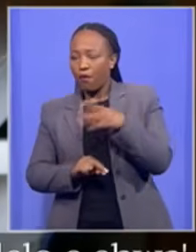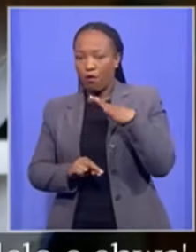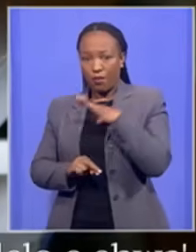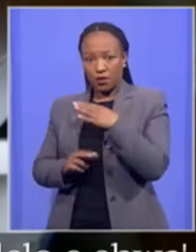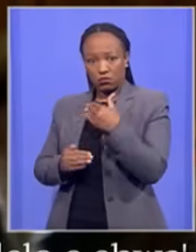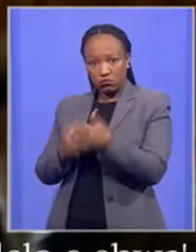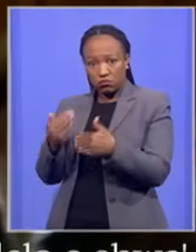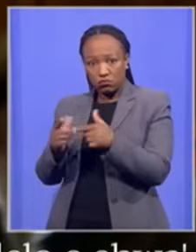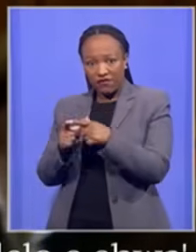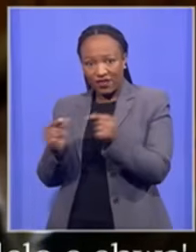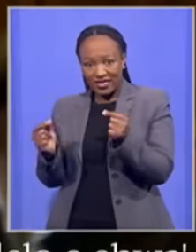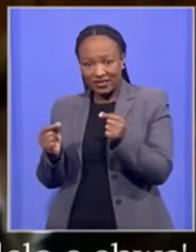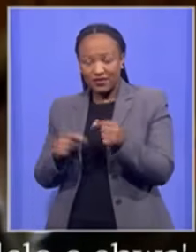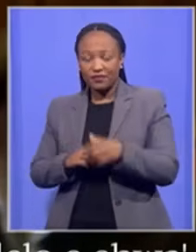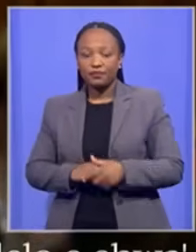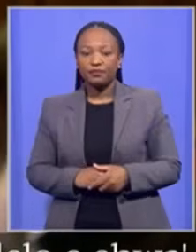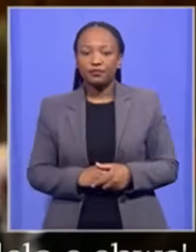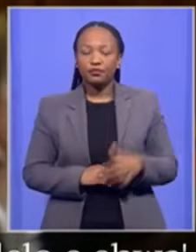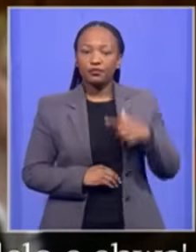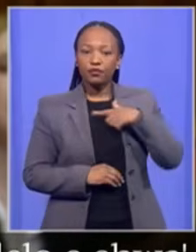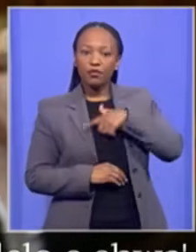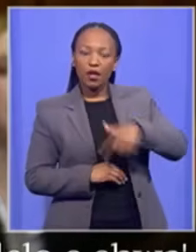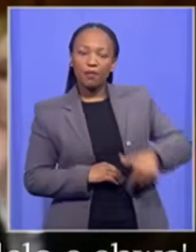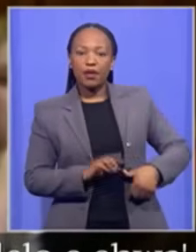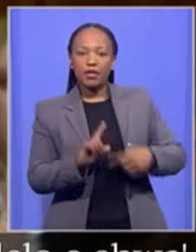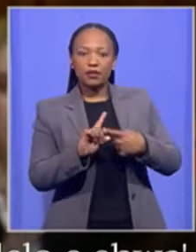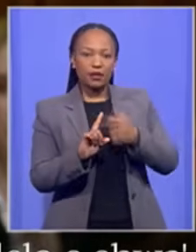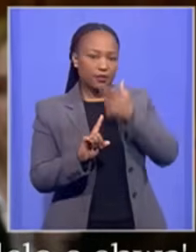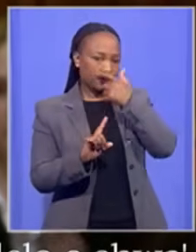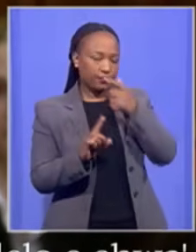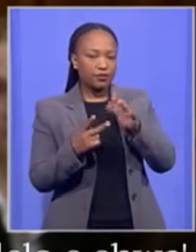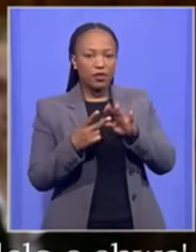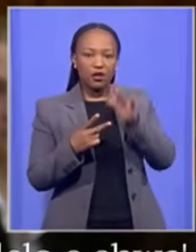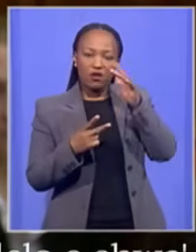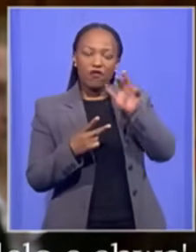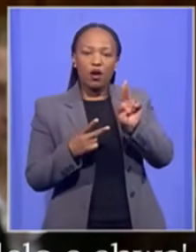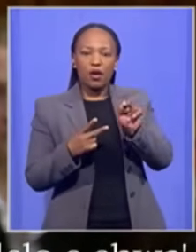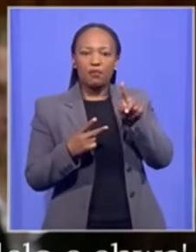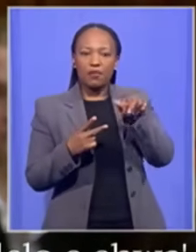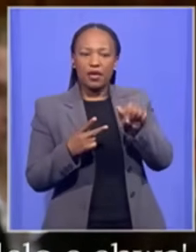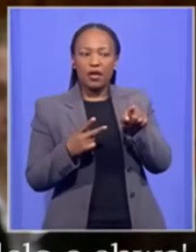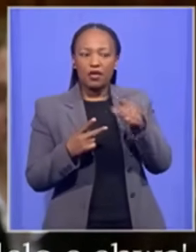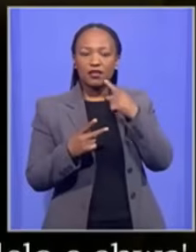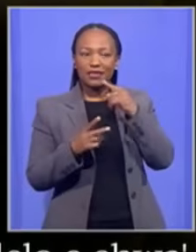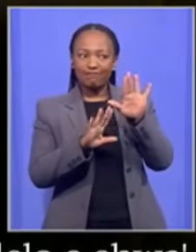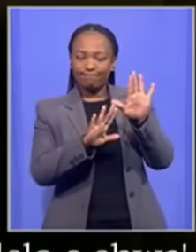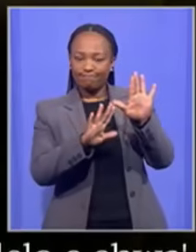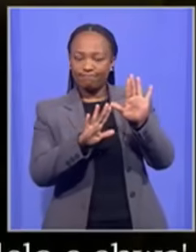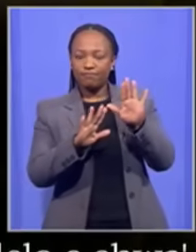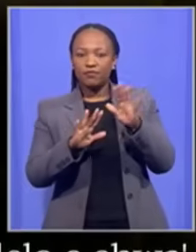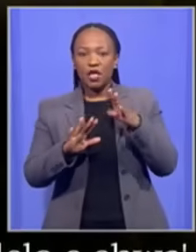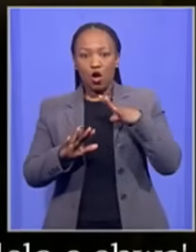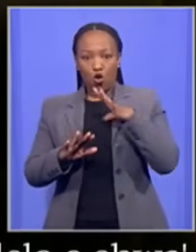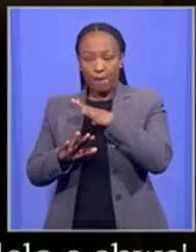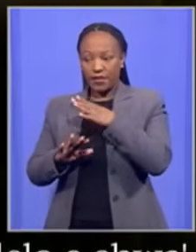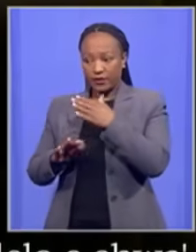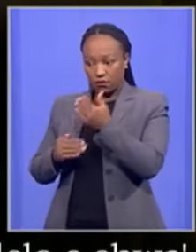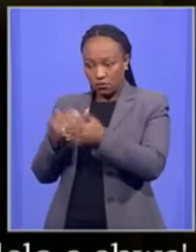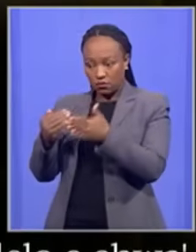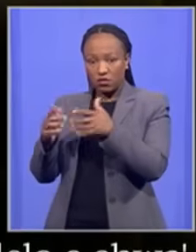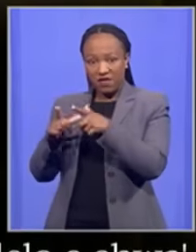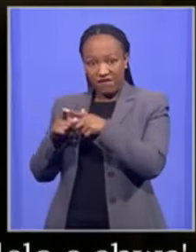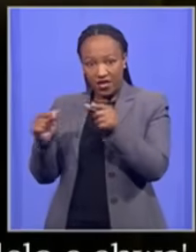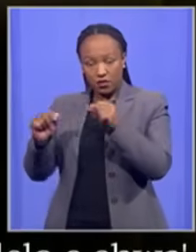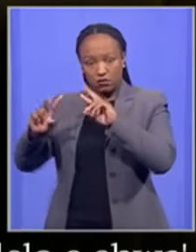le bjalo, mopresidente Ramaphosa le mmušo ba nyaka go emiša taba yeo go fihlela ge lekgotla la dinyakišišo leo le rulaganyeditšwego go nyakišiša